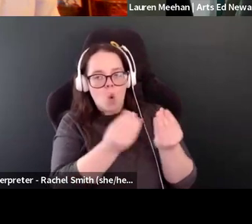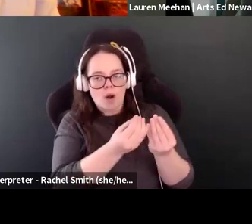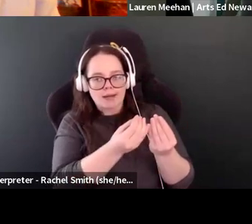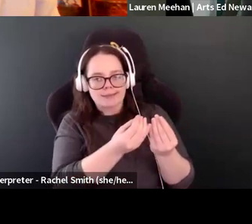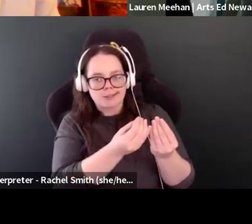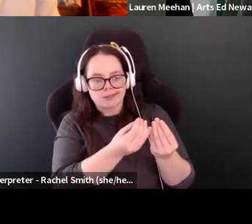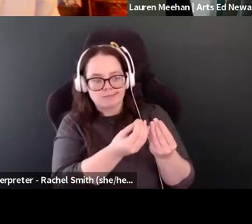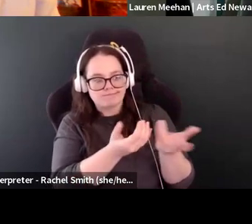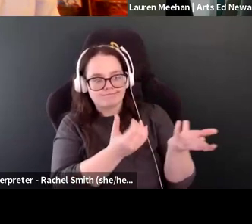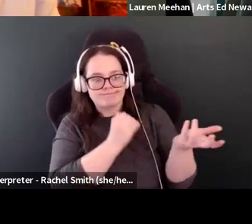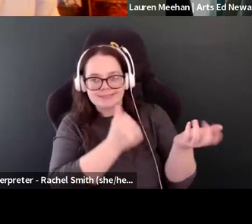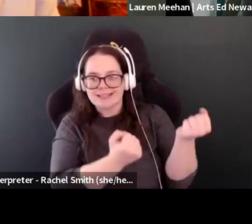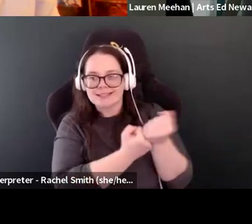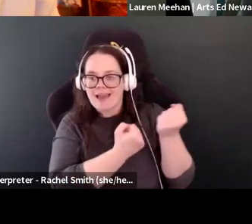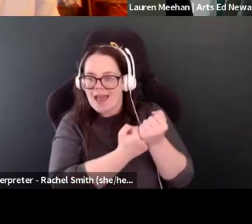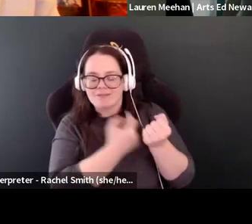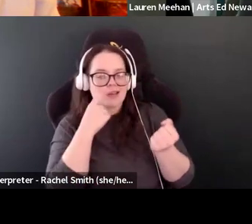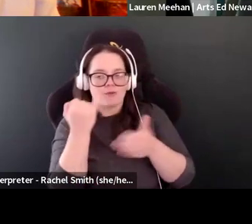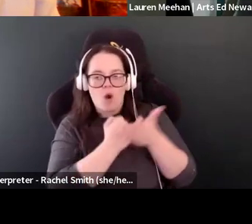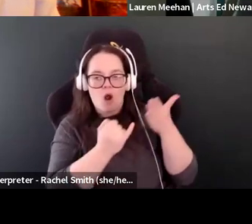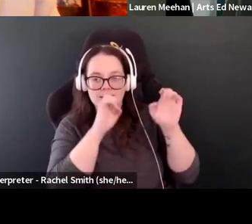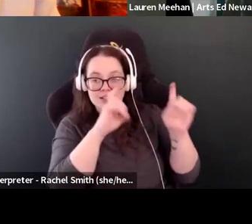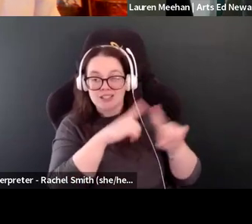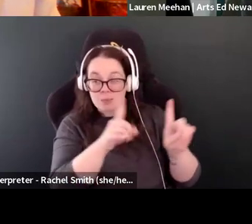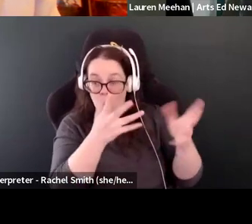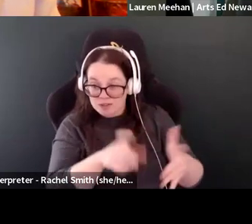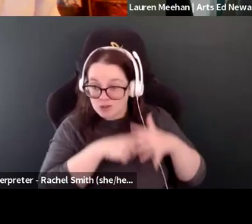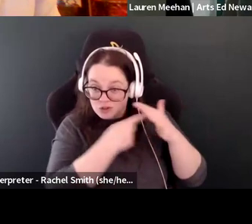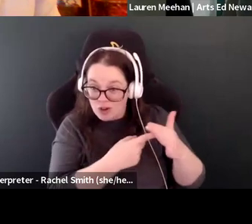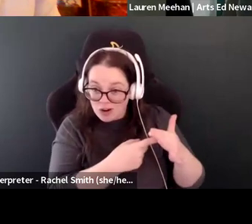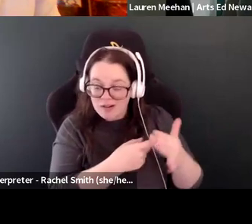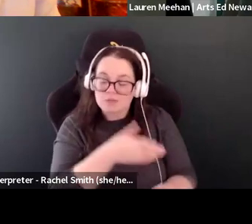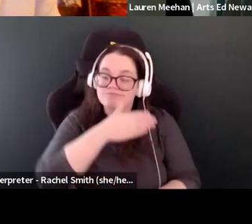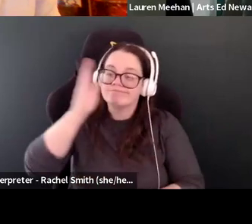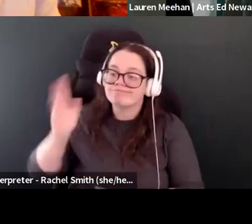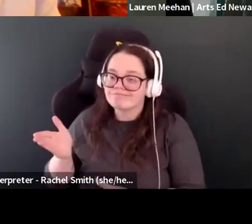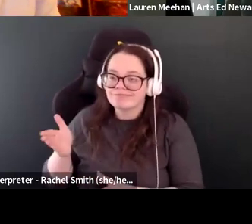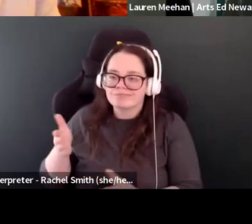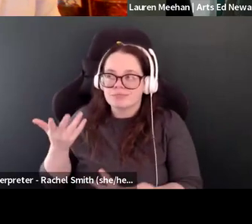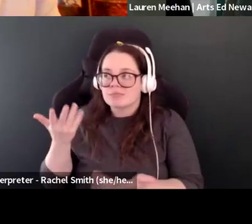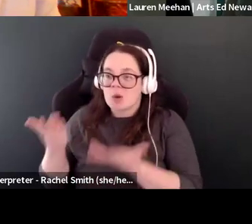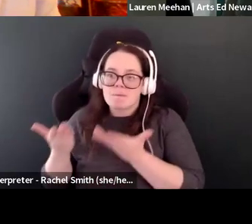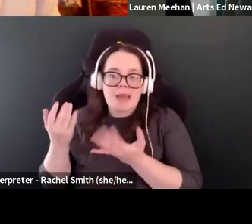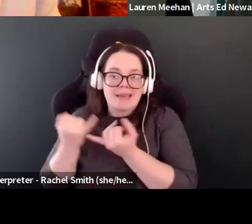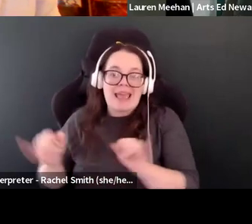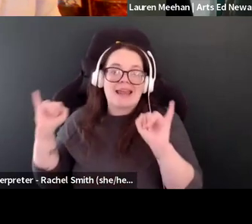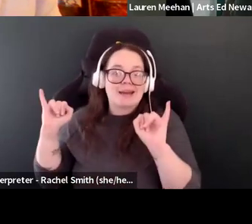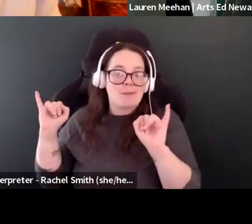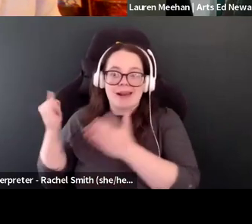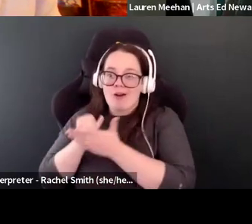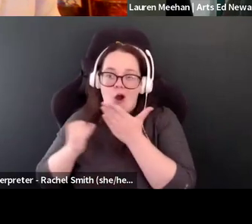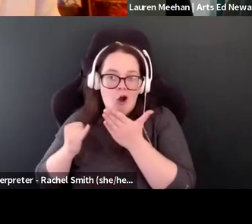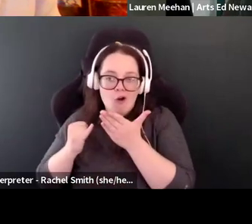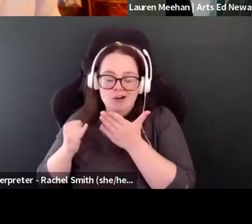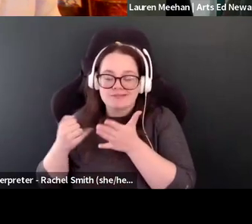not advocate for arts education but wants to. And then we also have just some independent, you know, arts